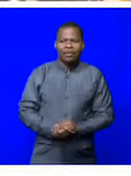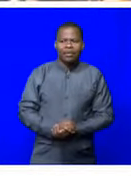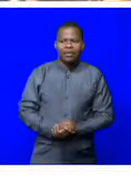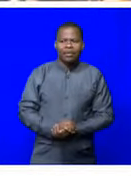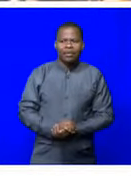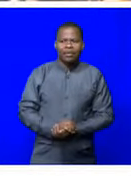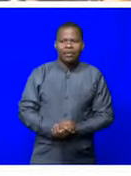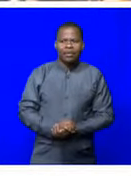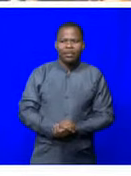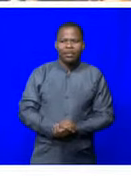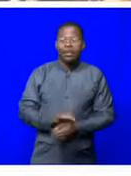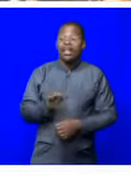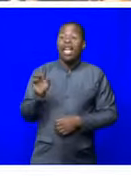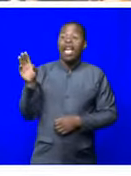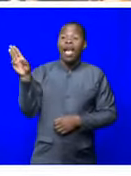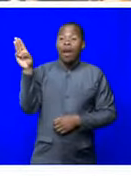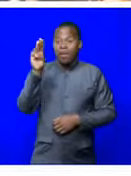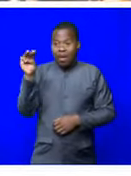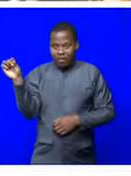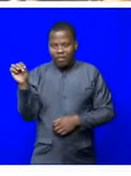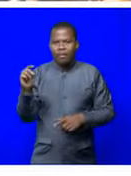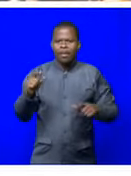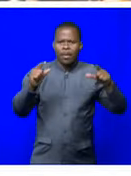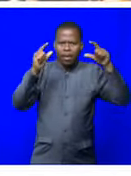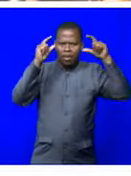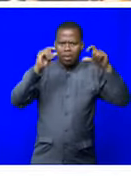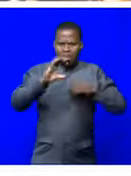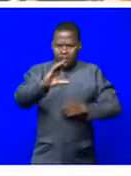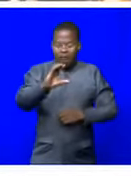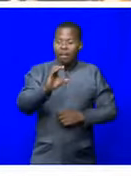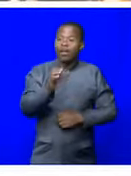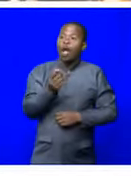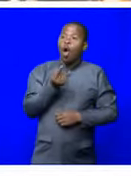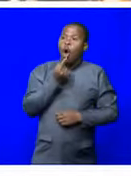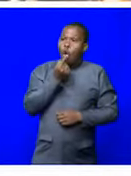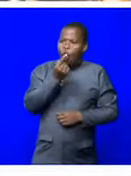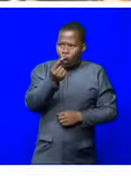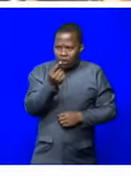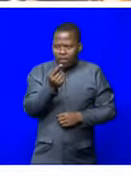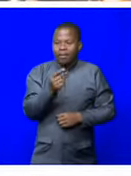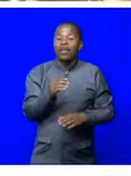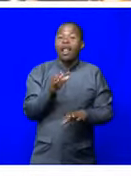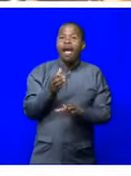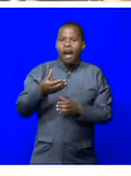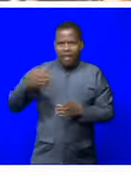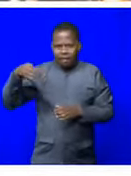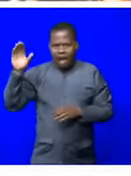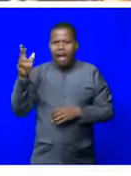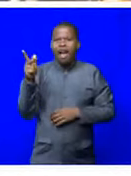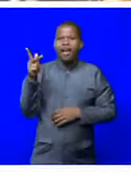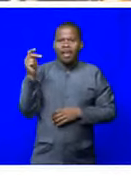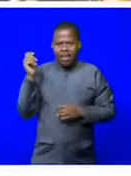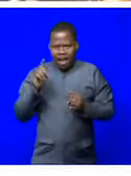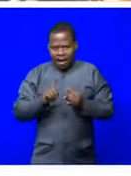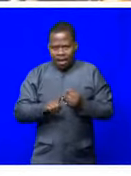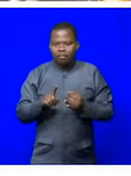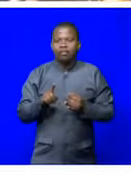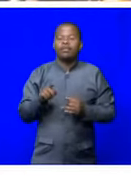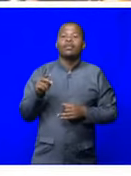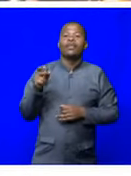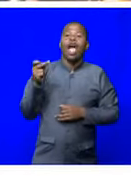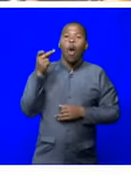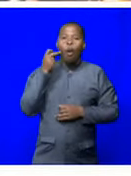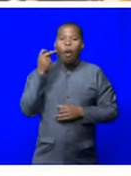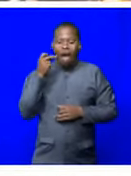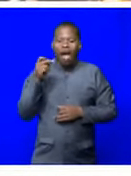lethi ke umhlonishwa nangolo Cleopas Dlamini uthi umsebentiwe kubekwa kwamengameli welive leKenya kanye